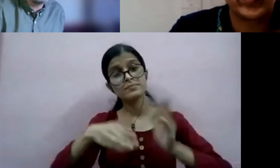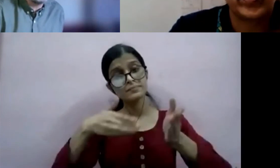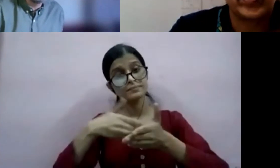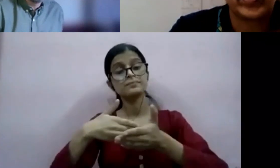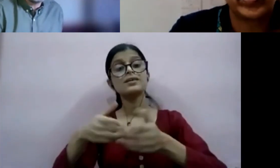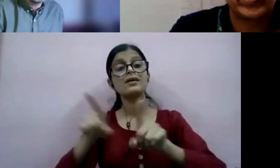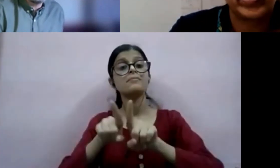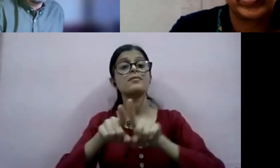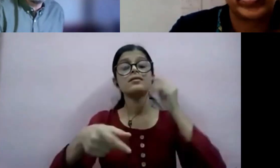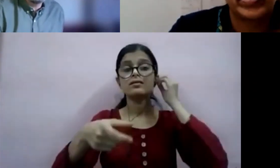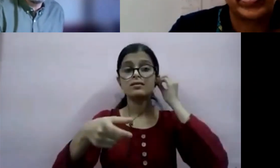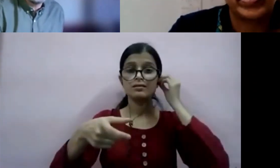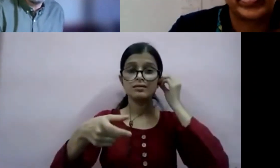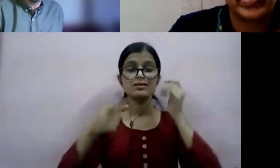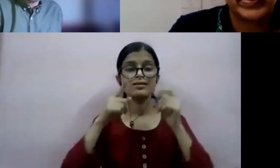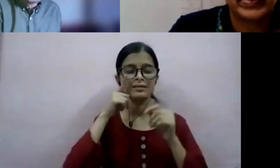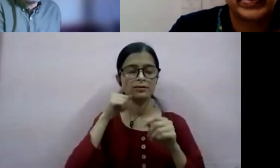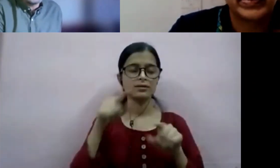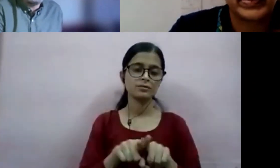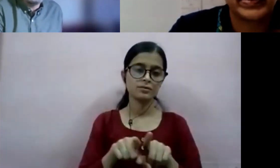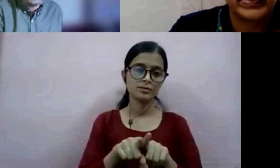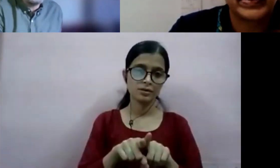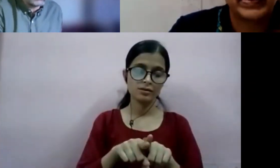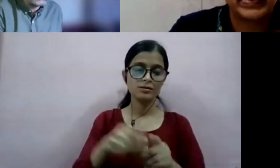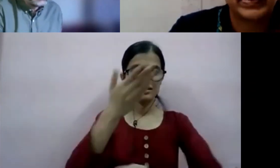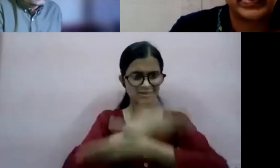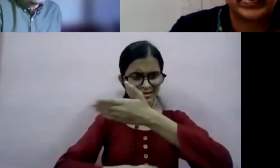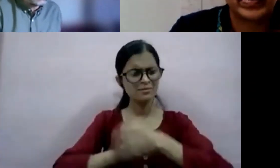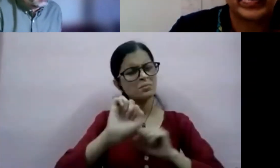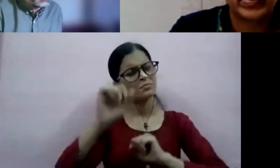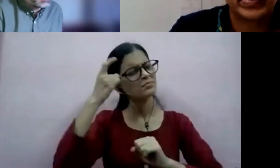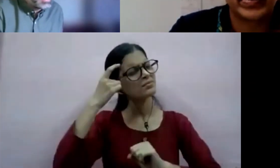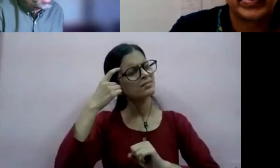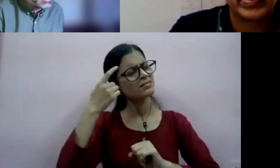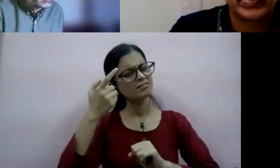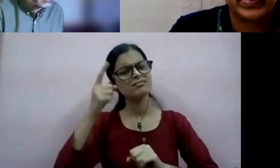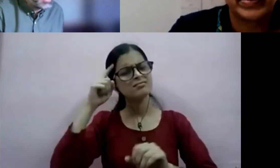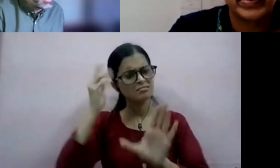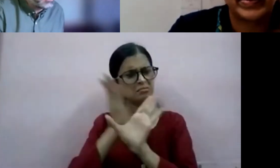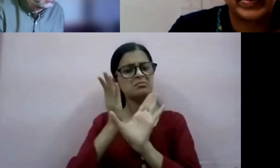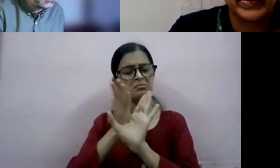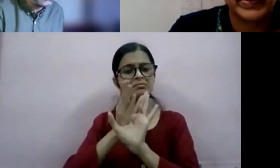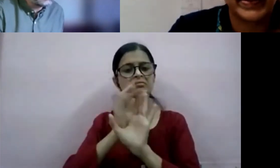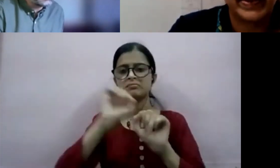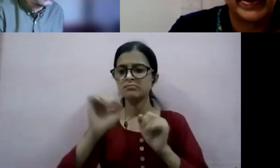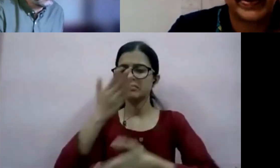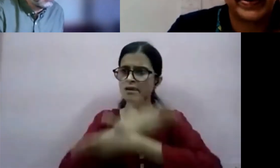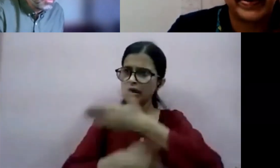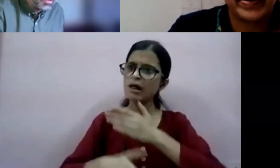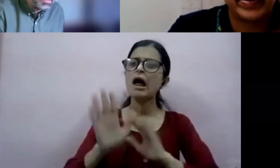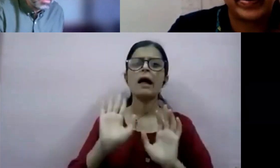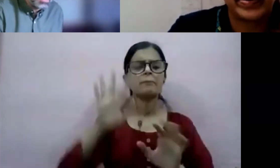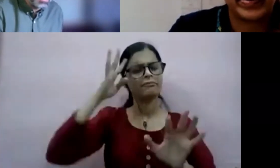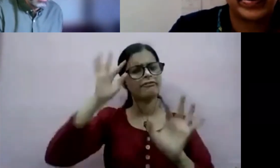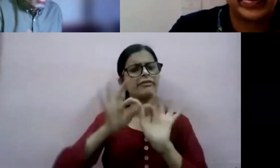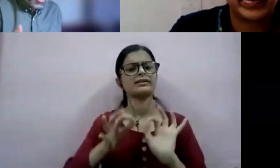it about psycho-emotional disableism? Have they, you know, Claire Connors and Kirsten